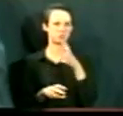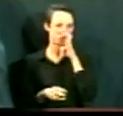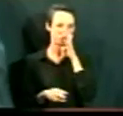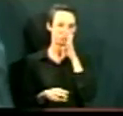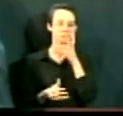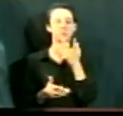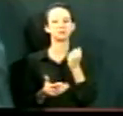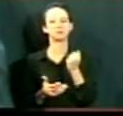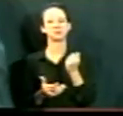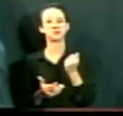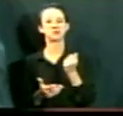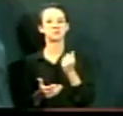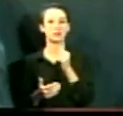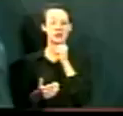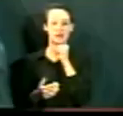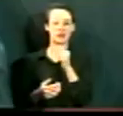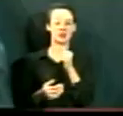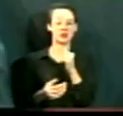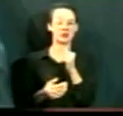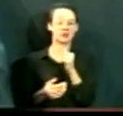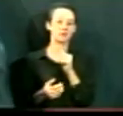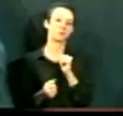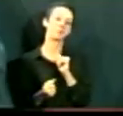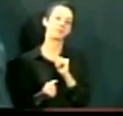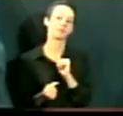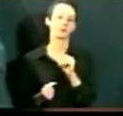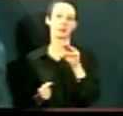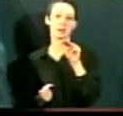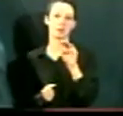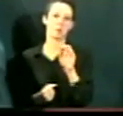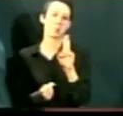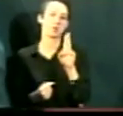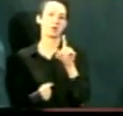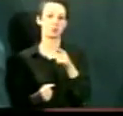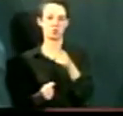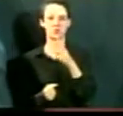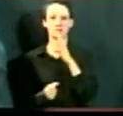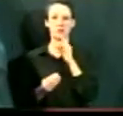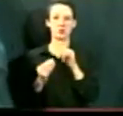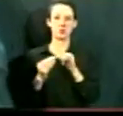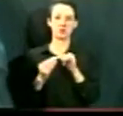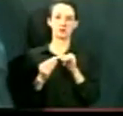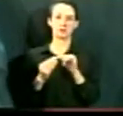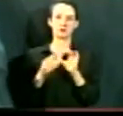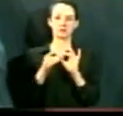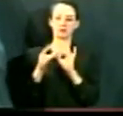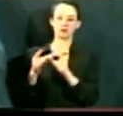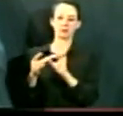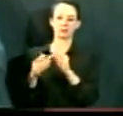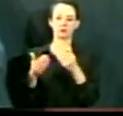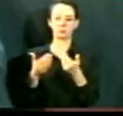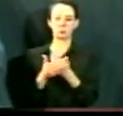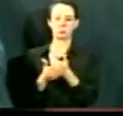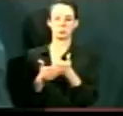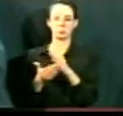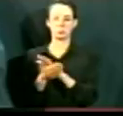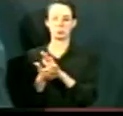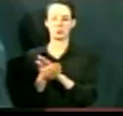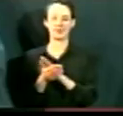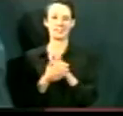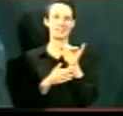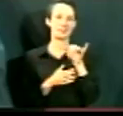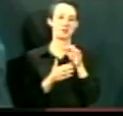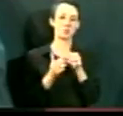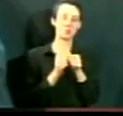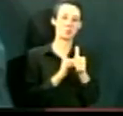time, because the MOU that you're referring to as far as building the new schools was something that was passed after